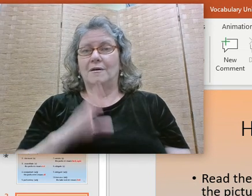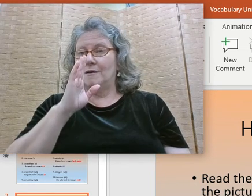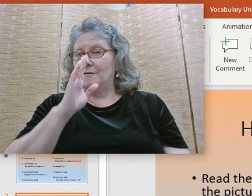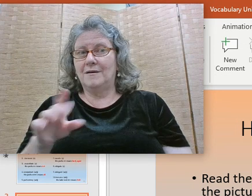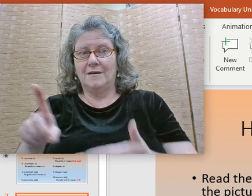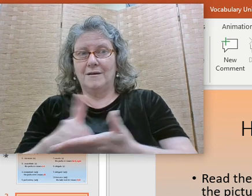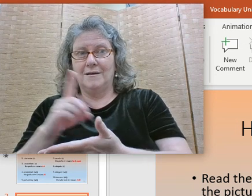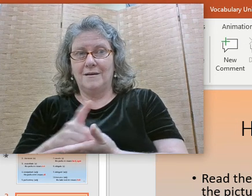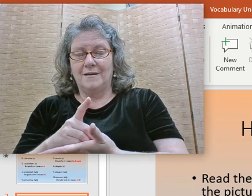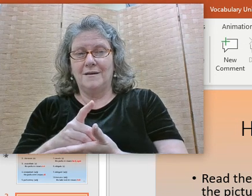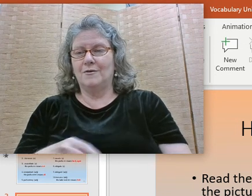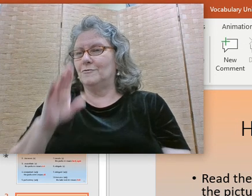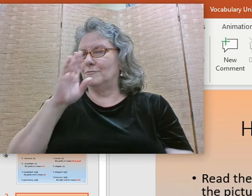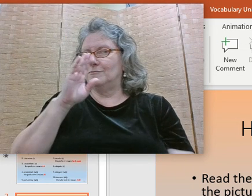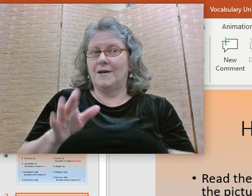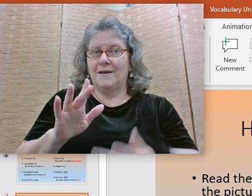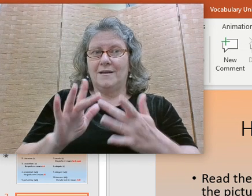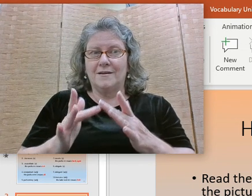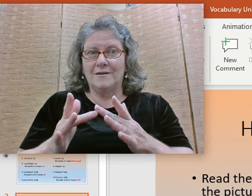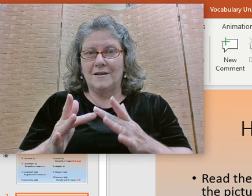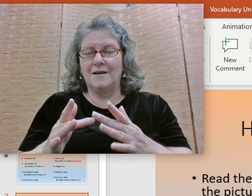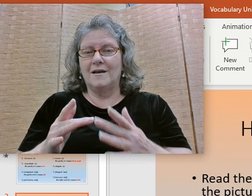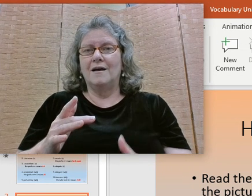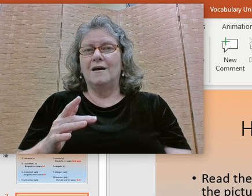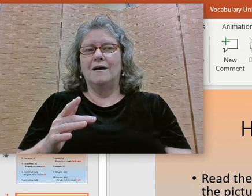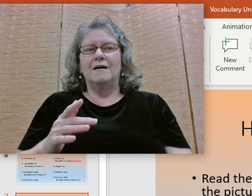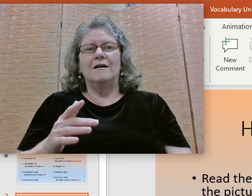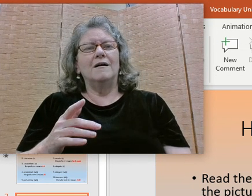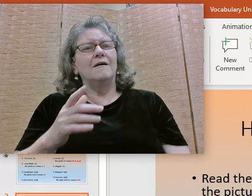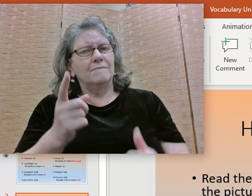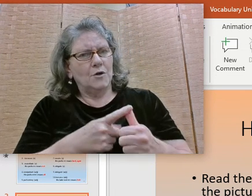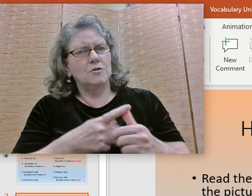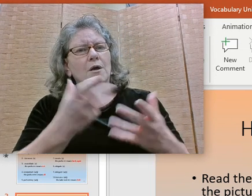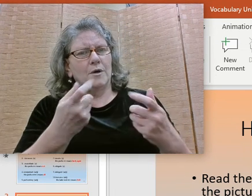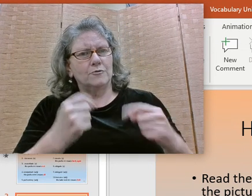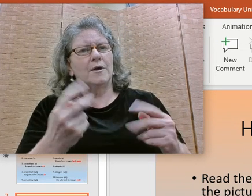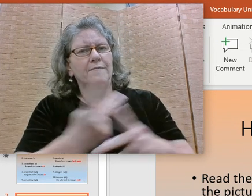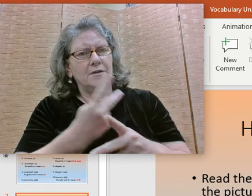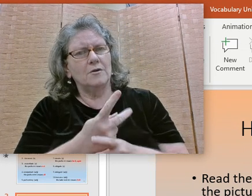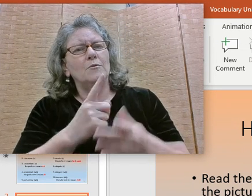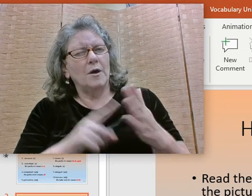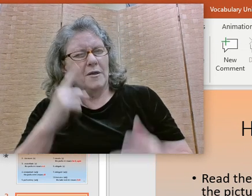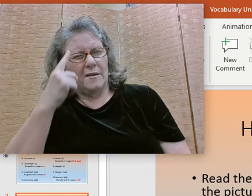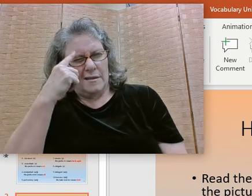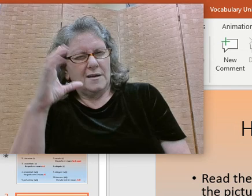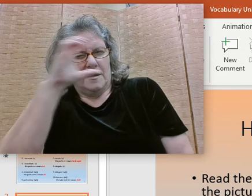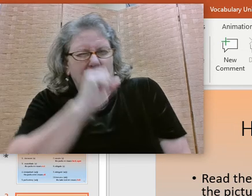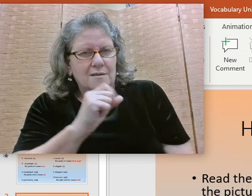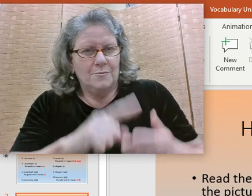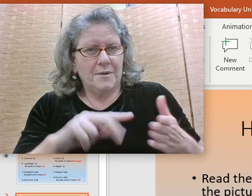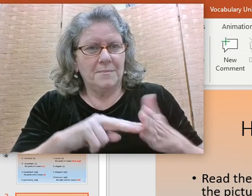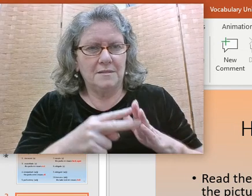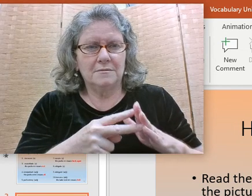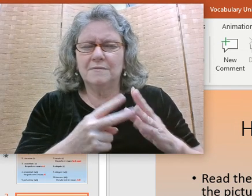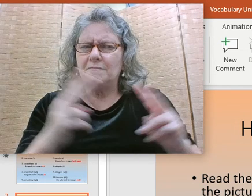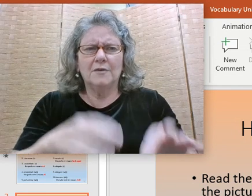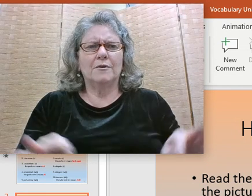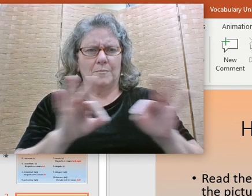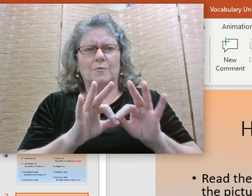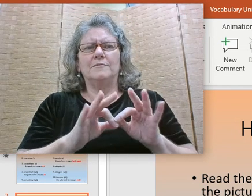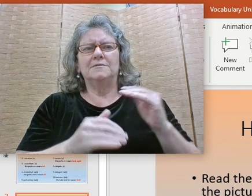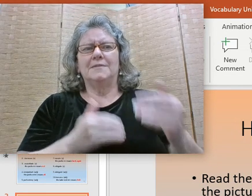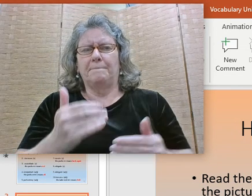don't want you to go straight to the internet and bypass that very important step of you trying to figure out what the word means on